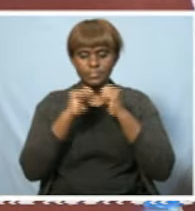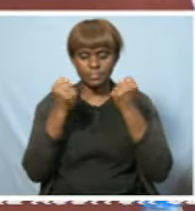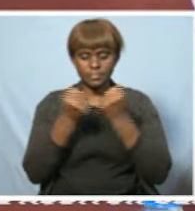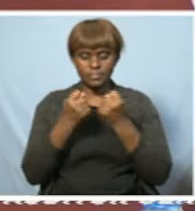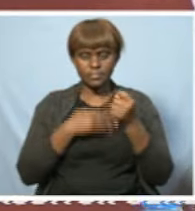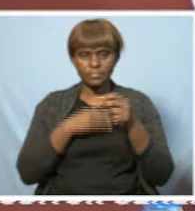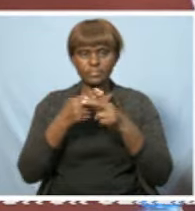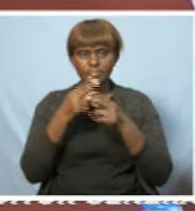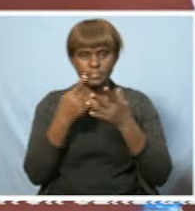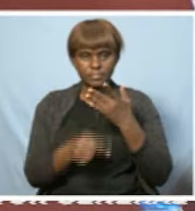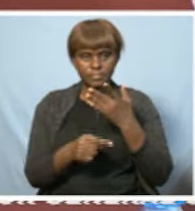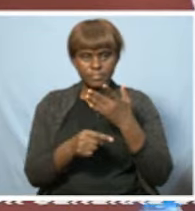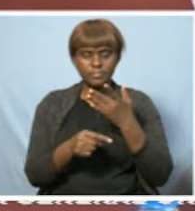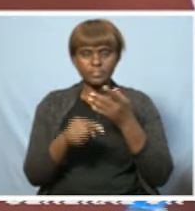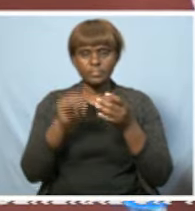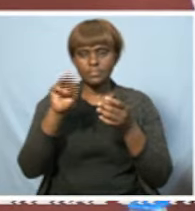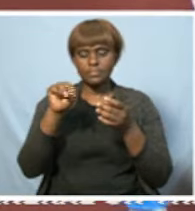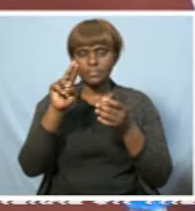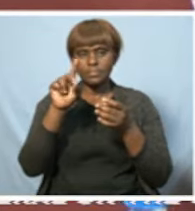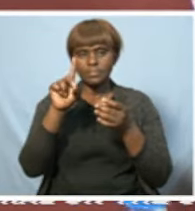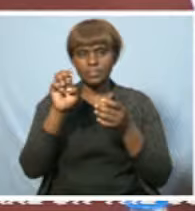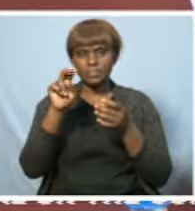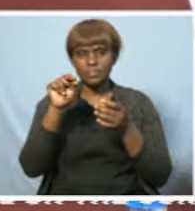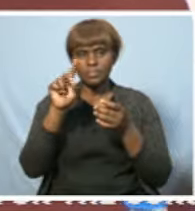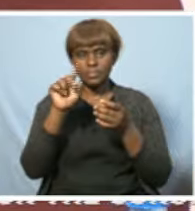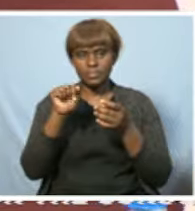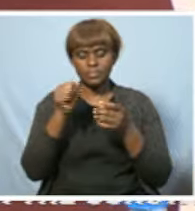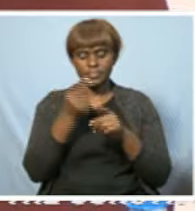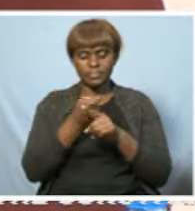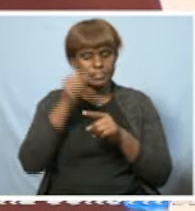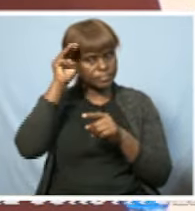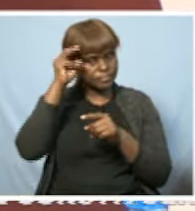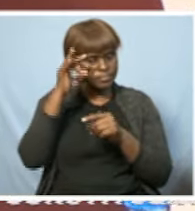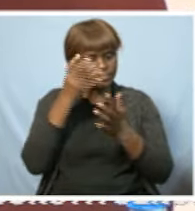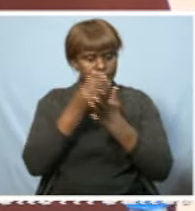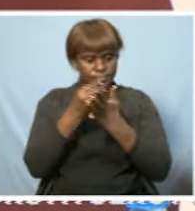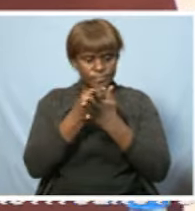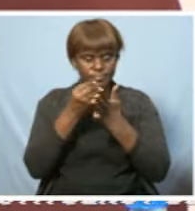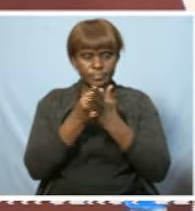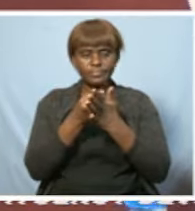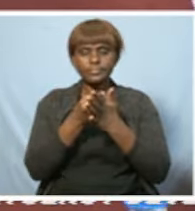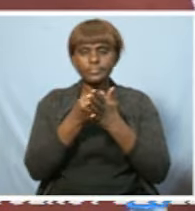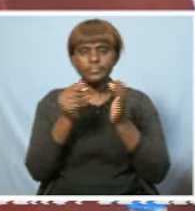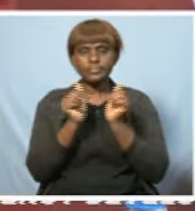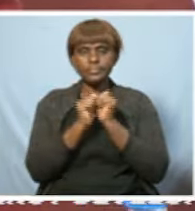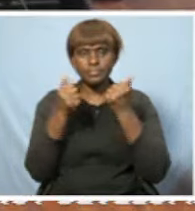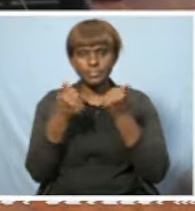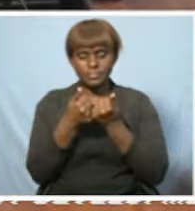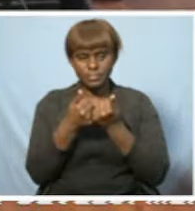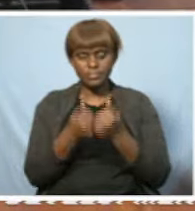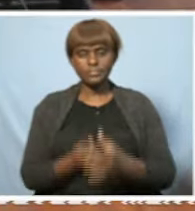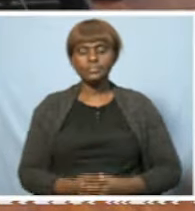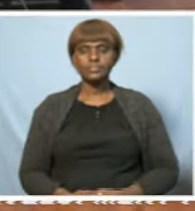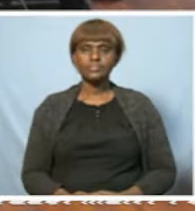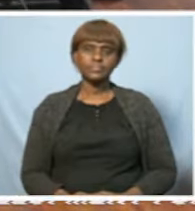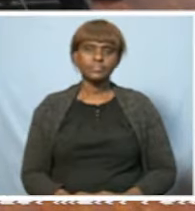My name is Brenda Mdenda from Ministry of Finance, Accountant General.